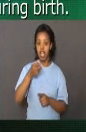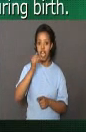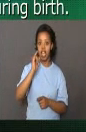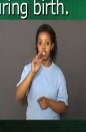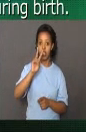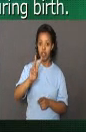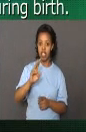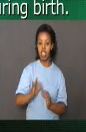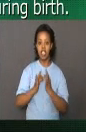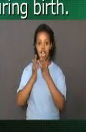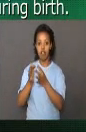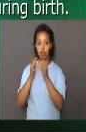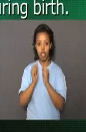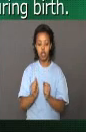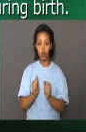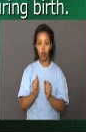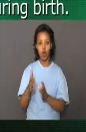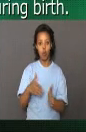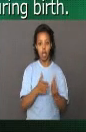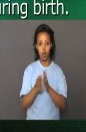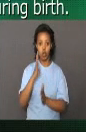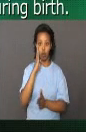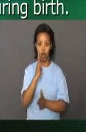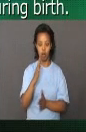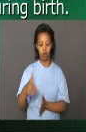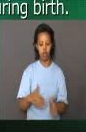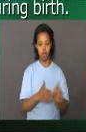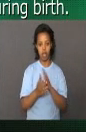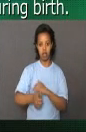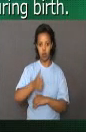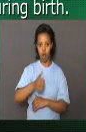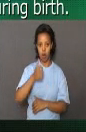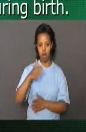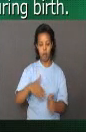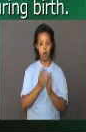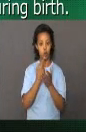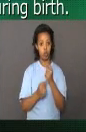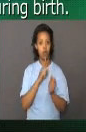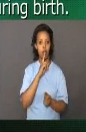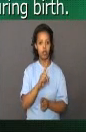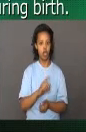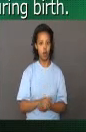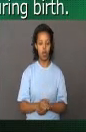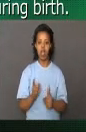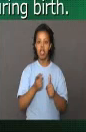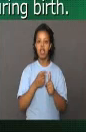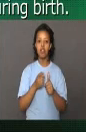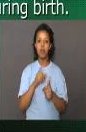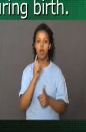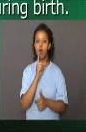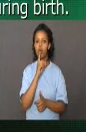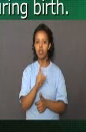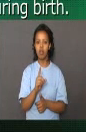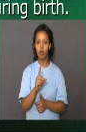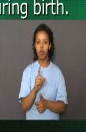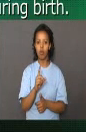be transmitted in 4 main ways. The first way